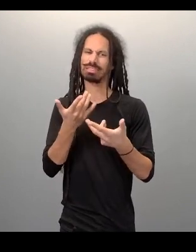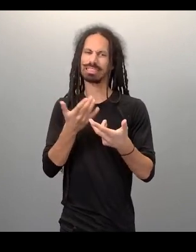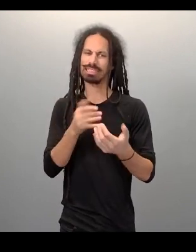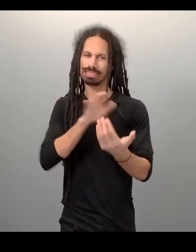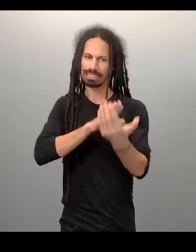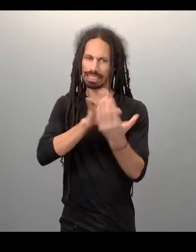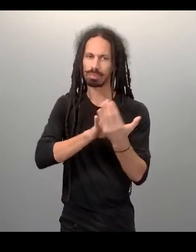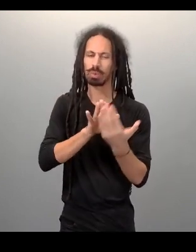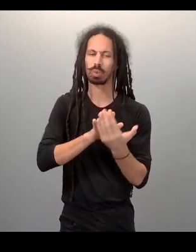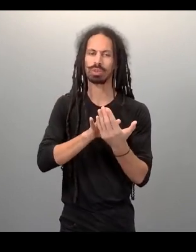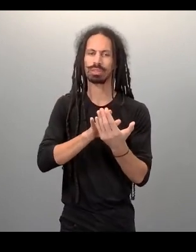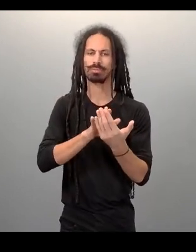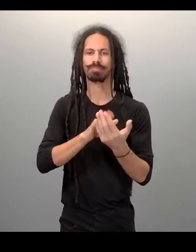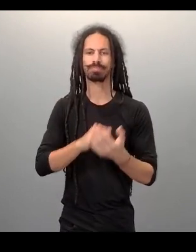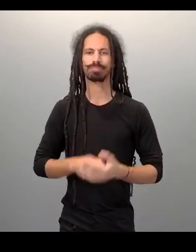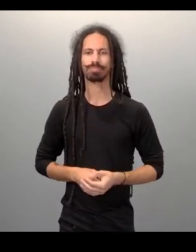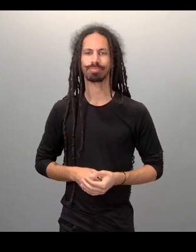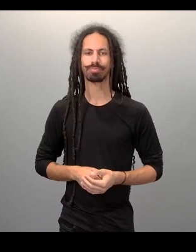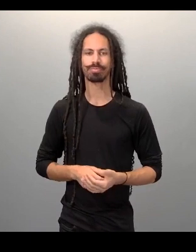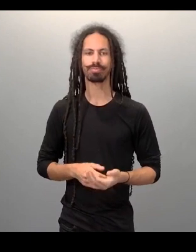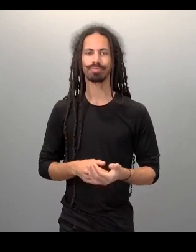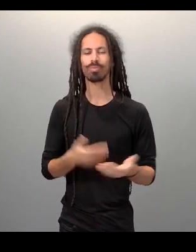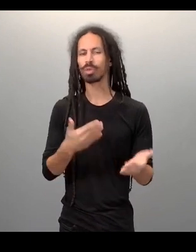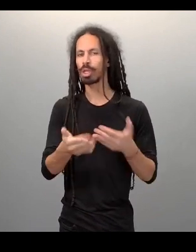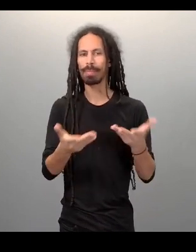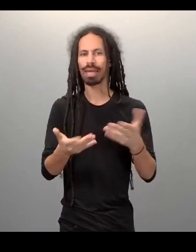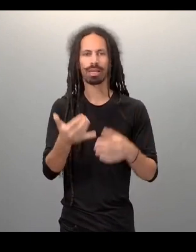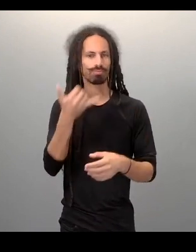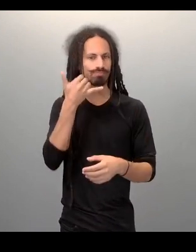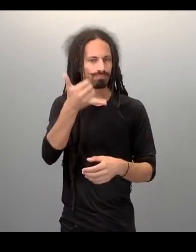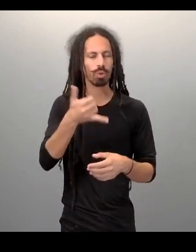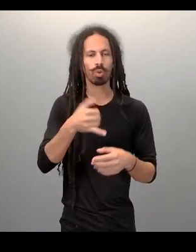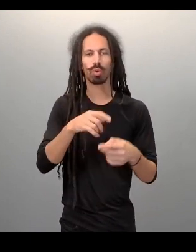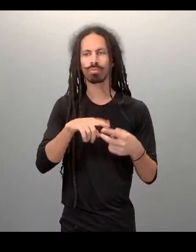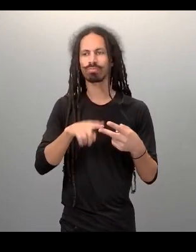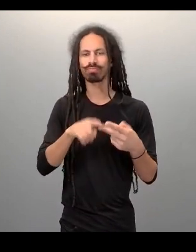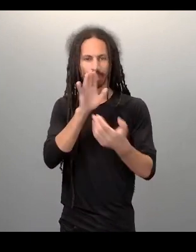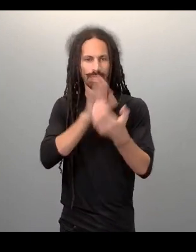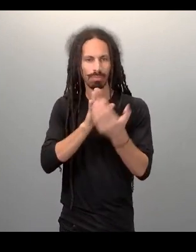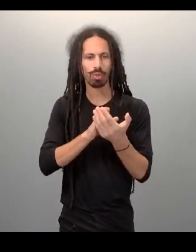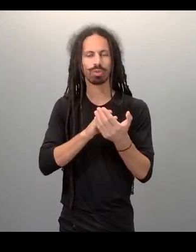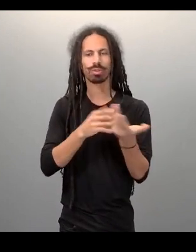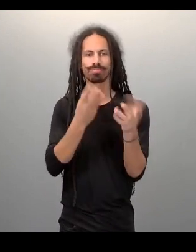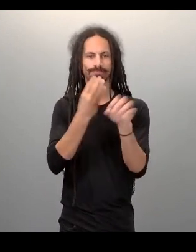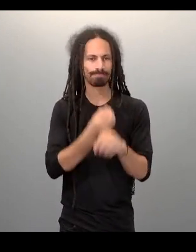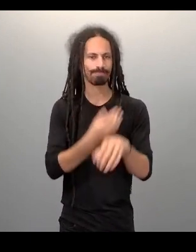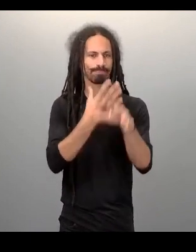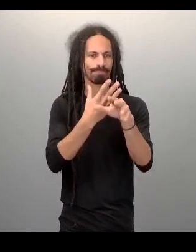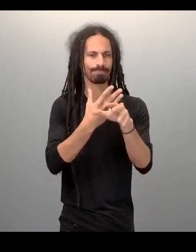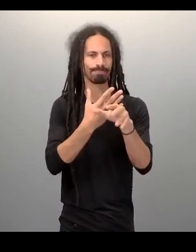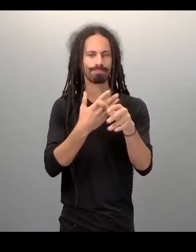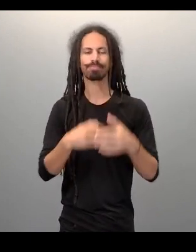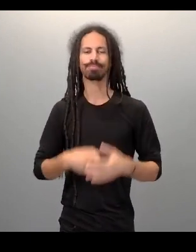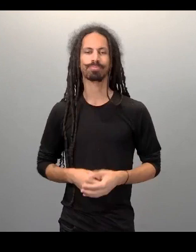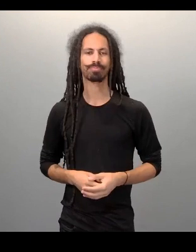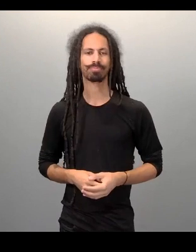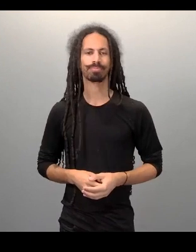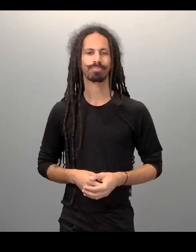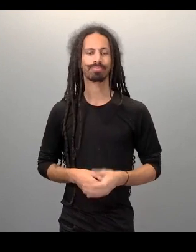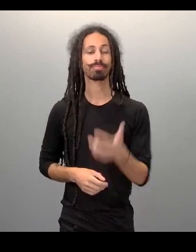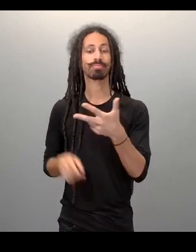So be it phone, video call, or face-to-face communication. And then